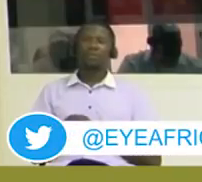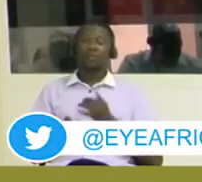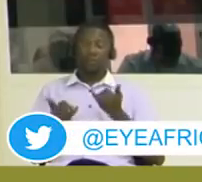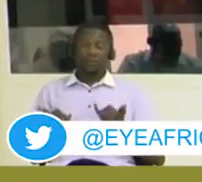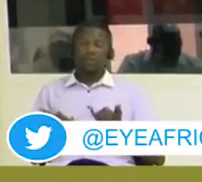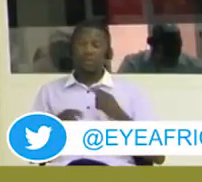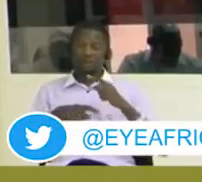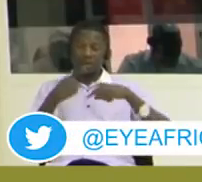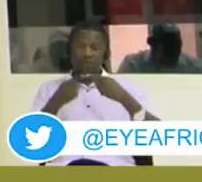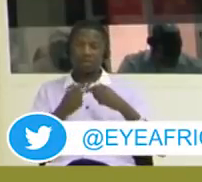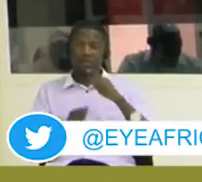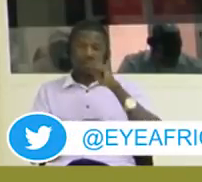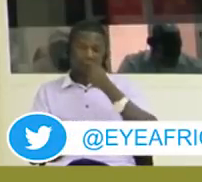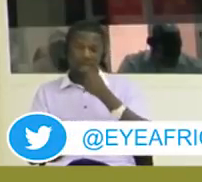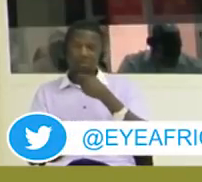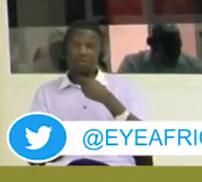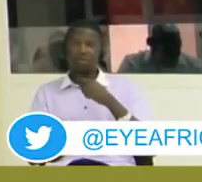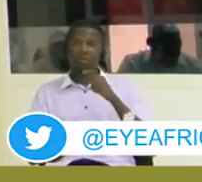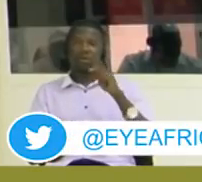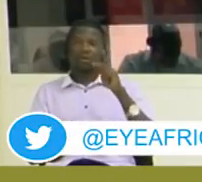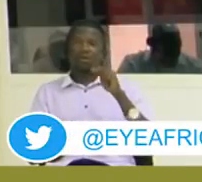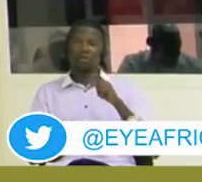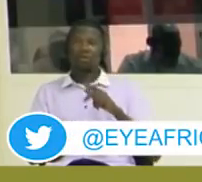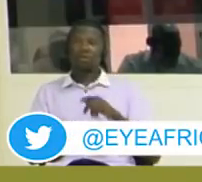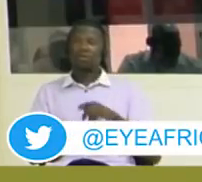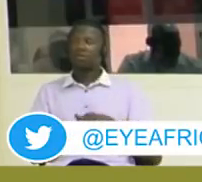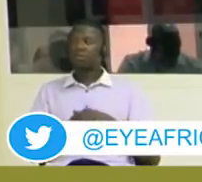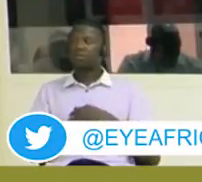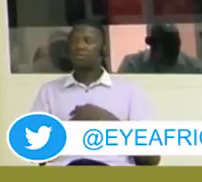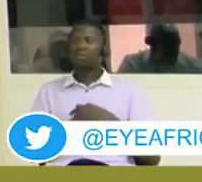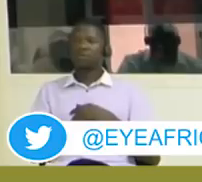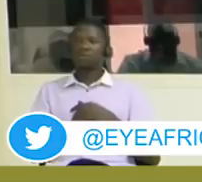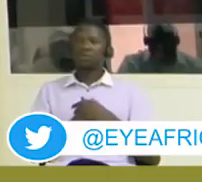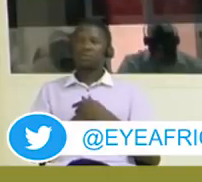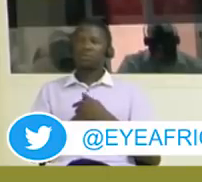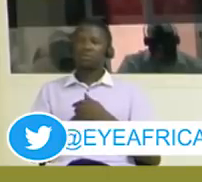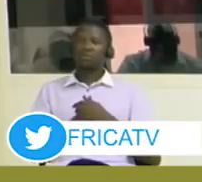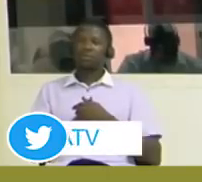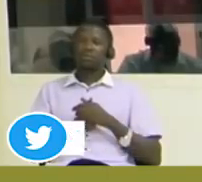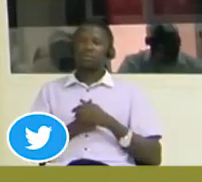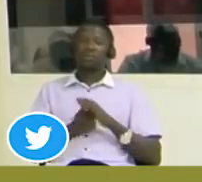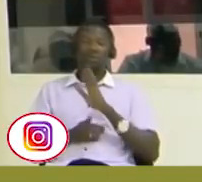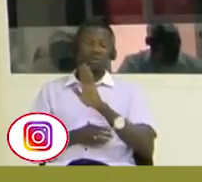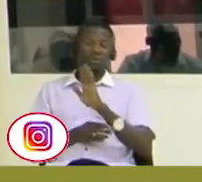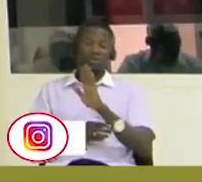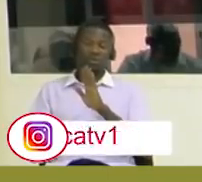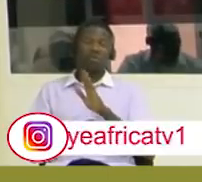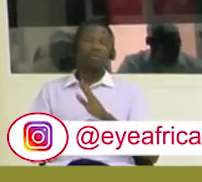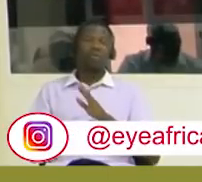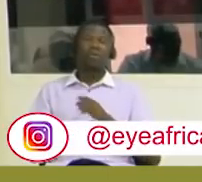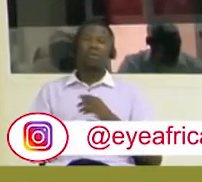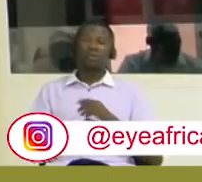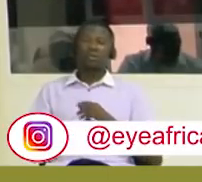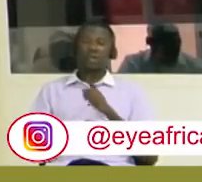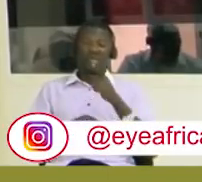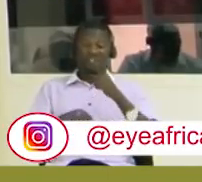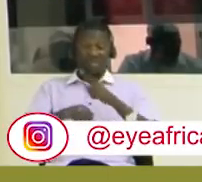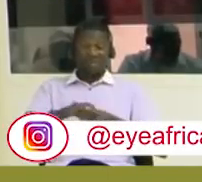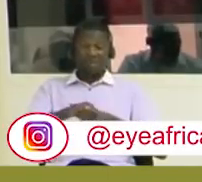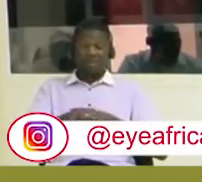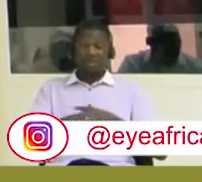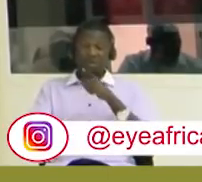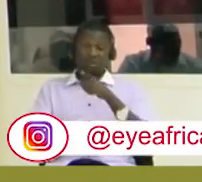after the death of Koro Ceesay, yes, sir. Just a moment. Yes, sir. At this stage, did